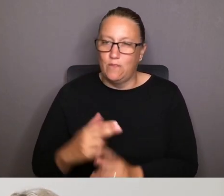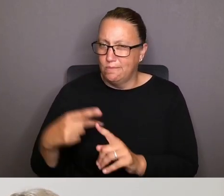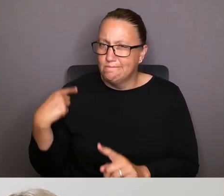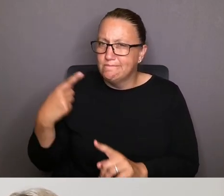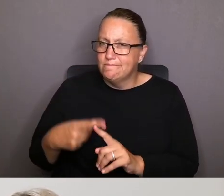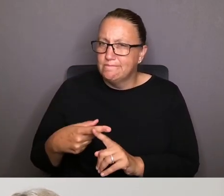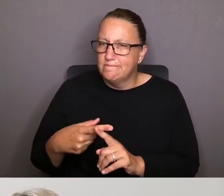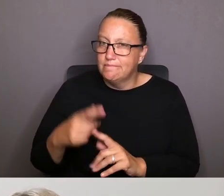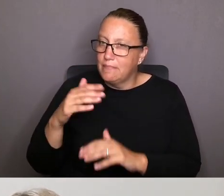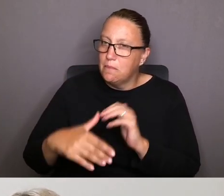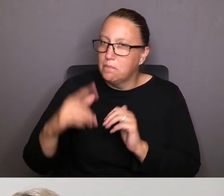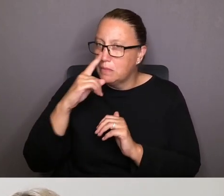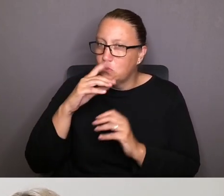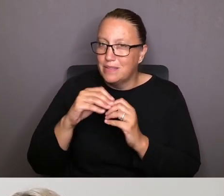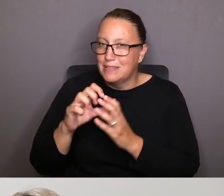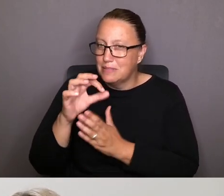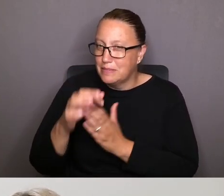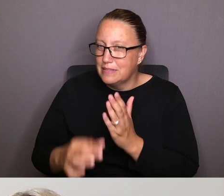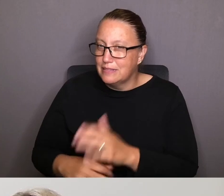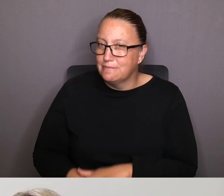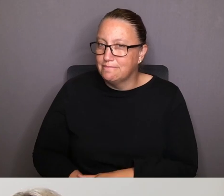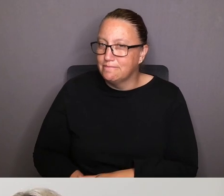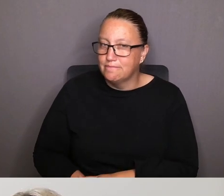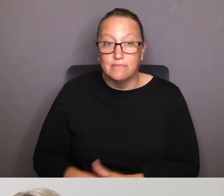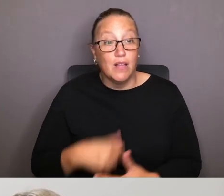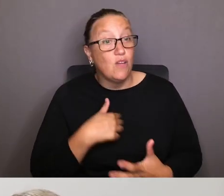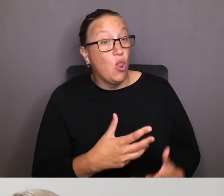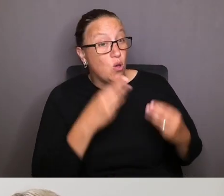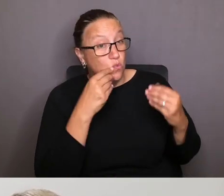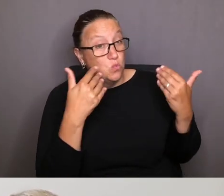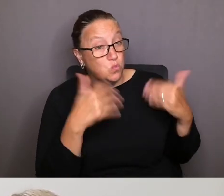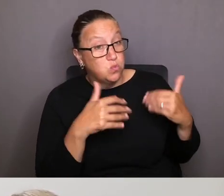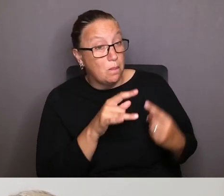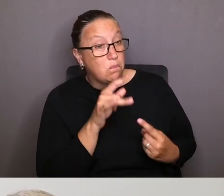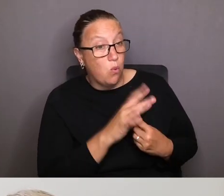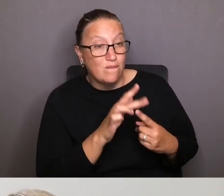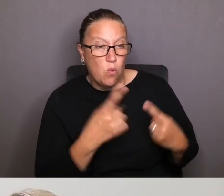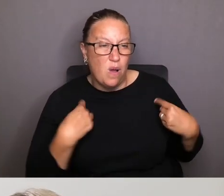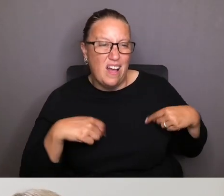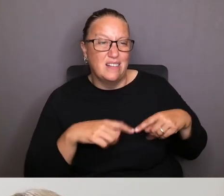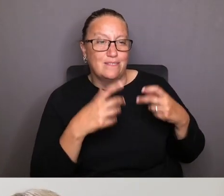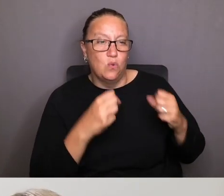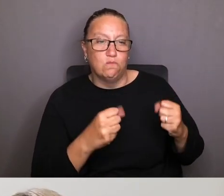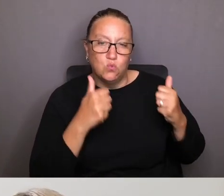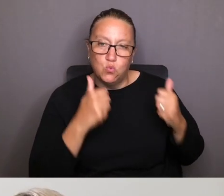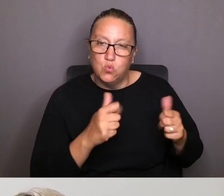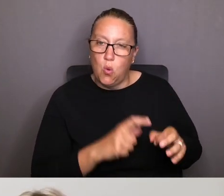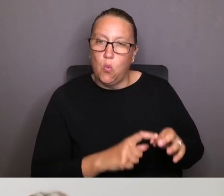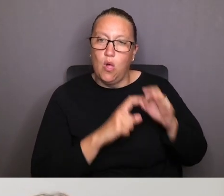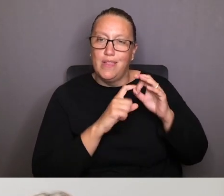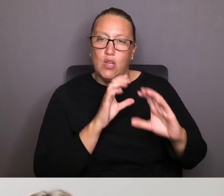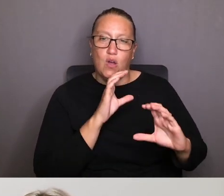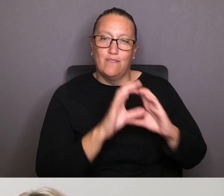I've learned that it's really important to have lots of quality conversations before, whether